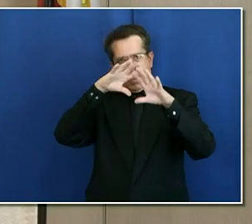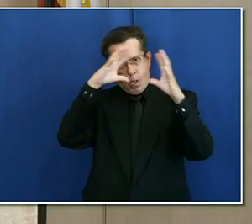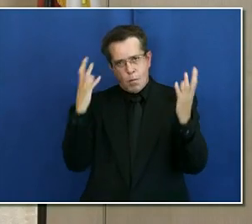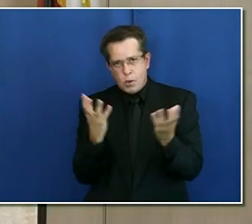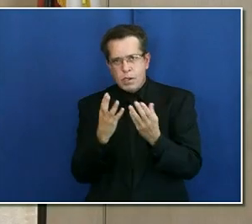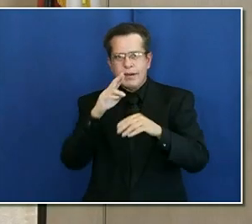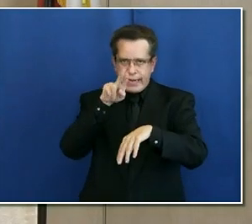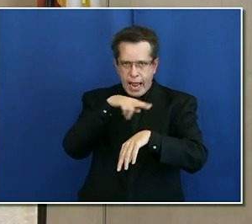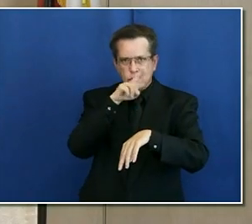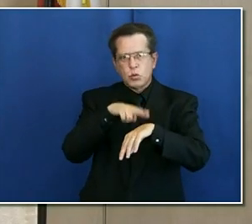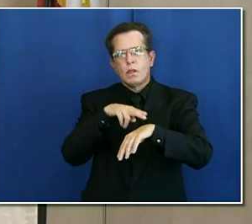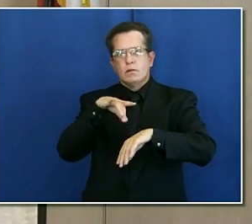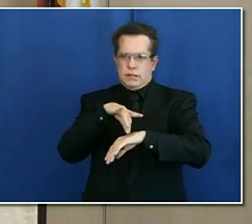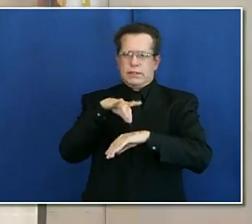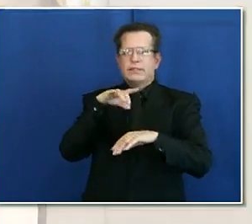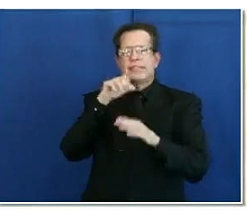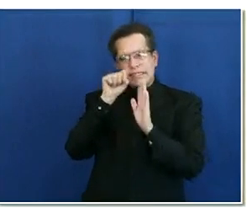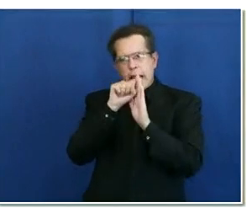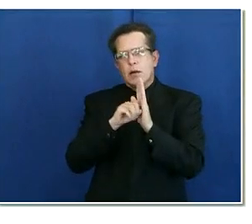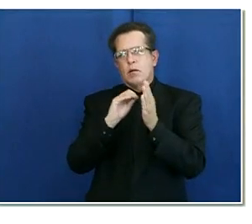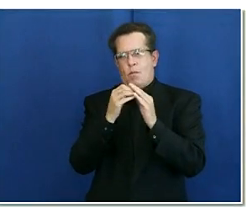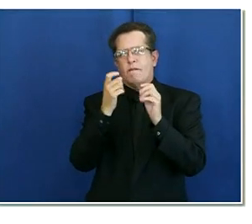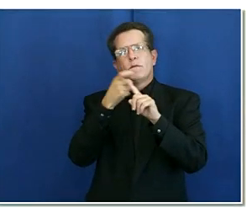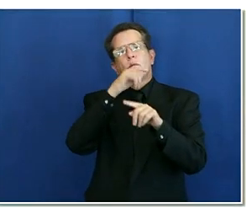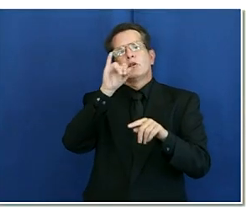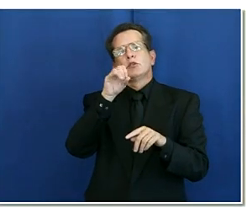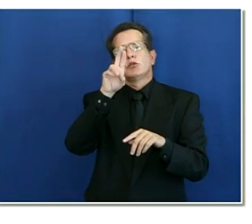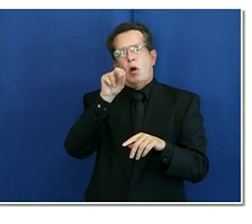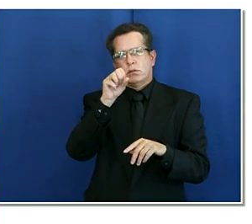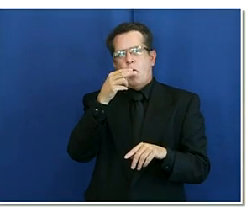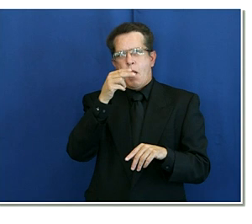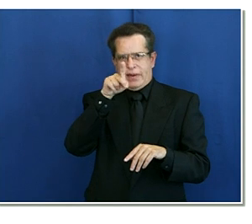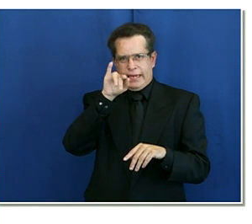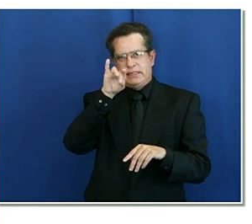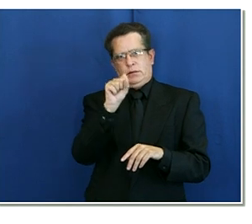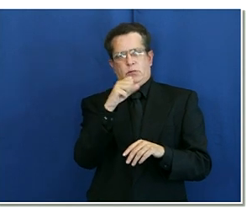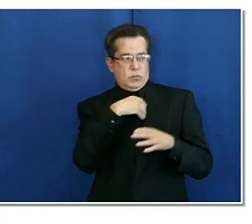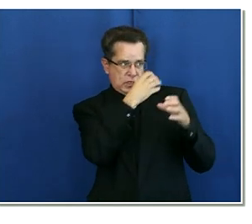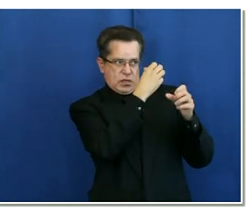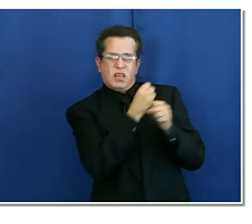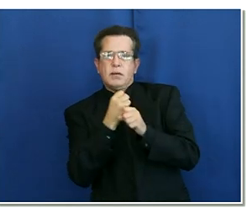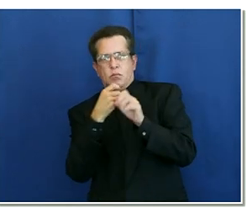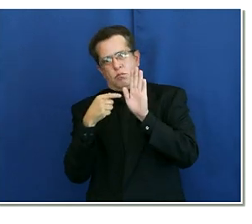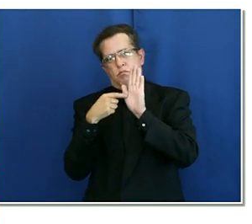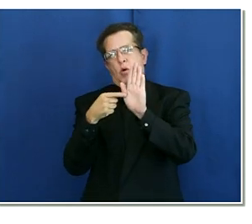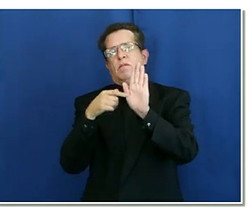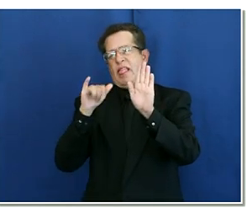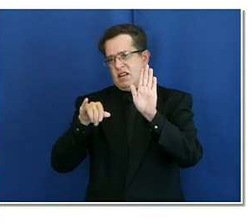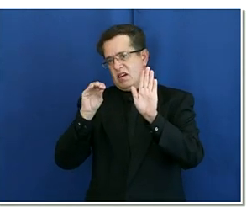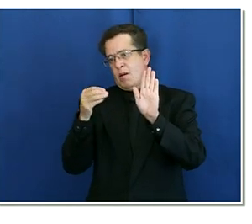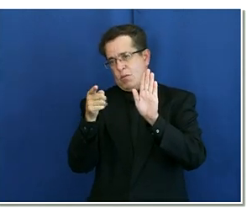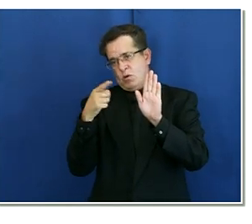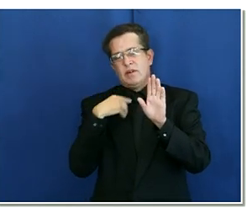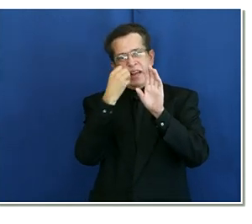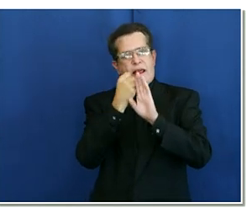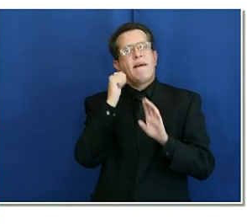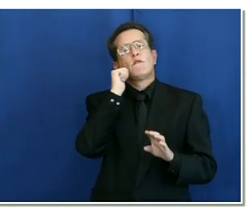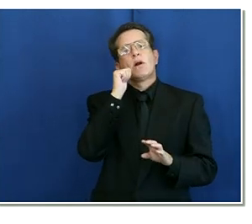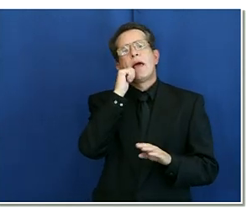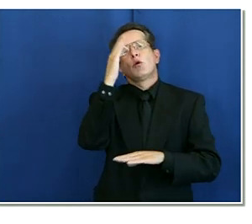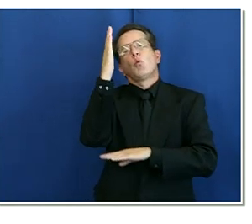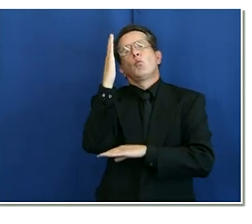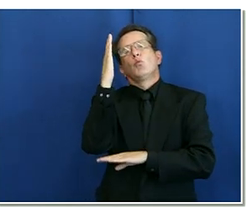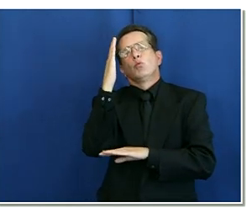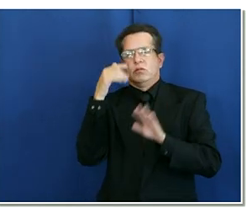and state statistics are obtained from the Johns Hopkins dashboard and pulled every day around